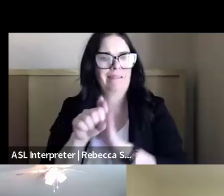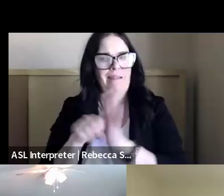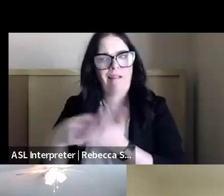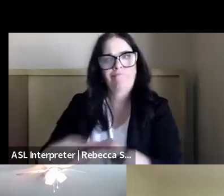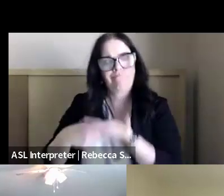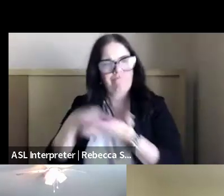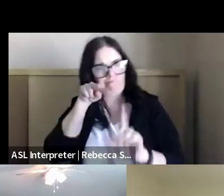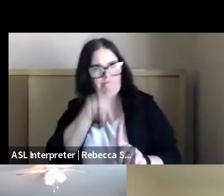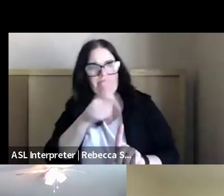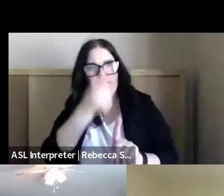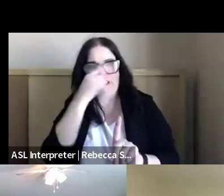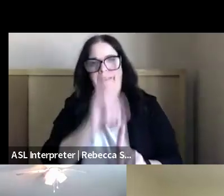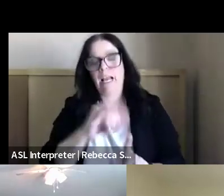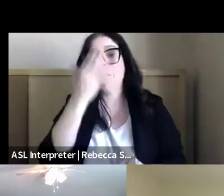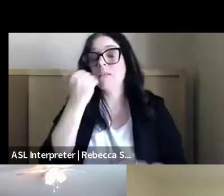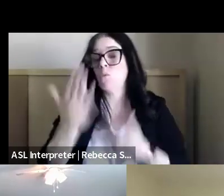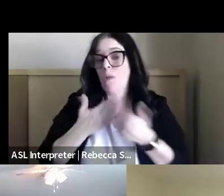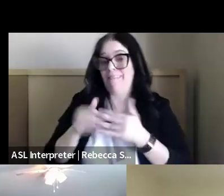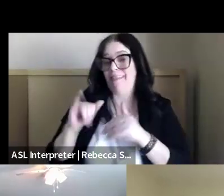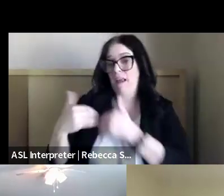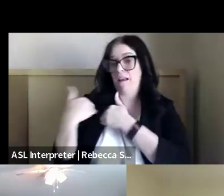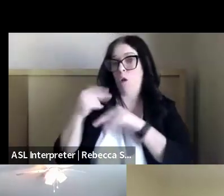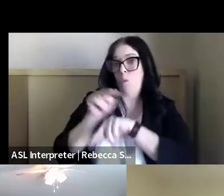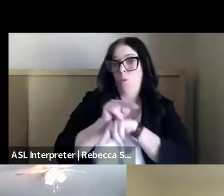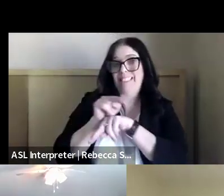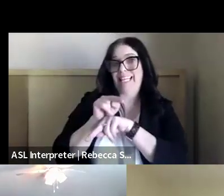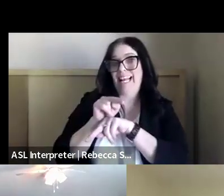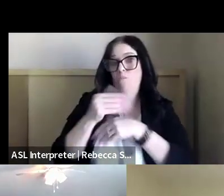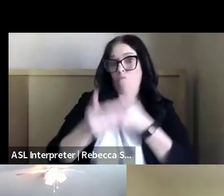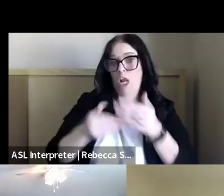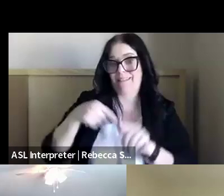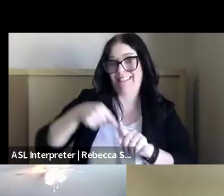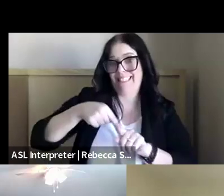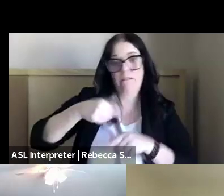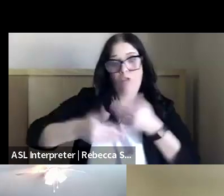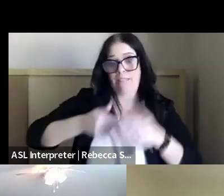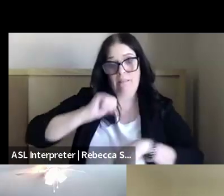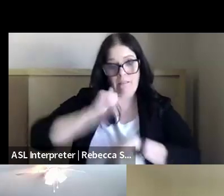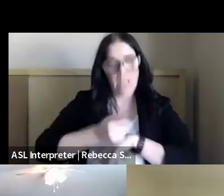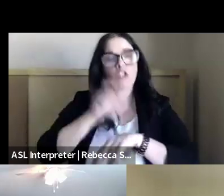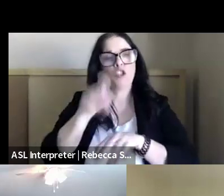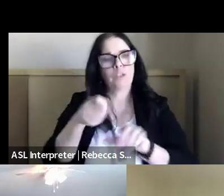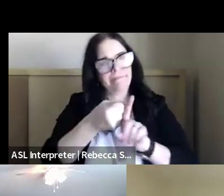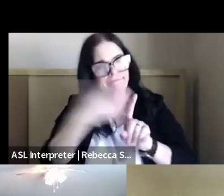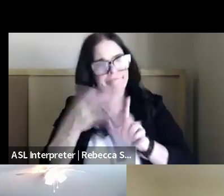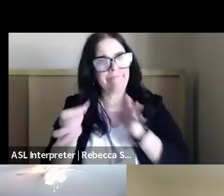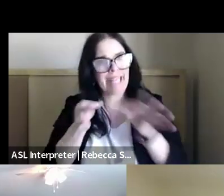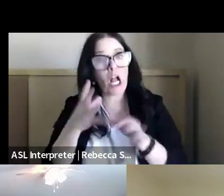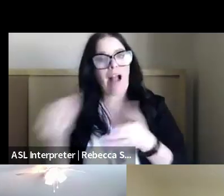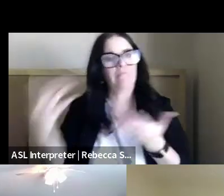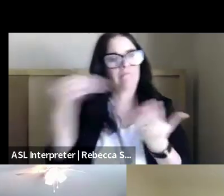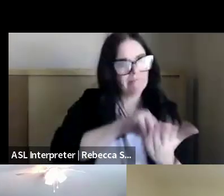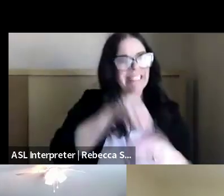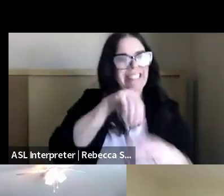because whatever the oversight and monitoring process is should be detailed and included in the state plan. So